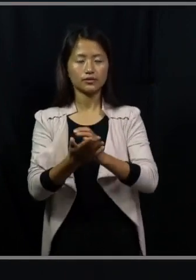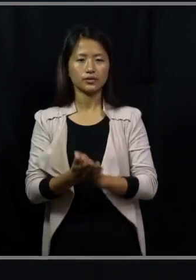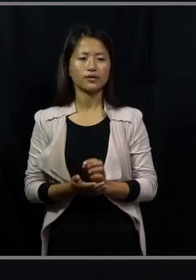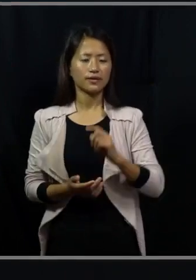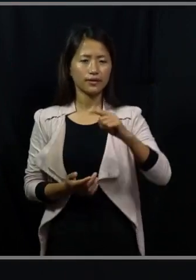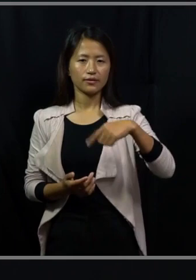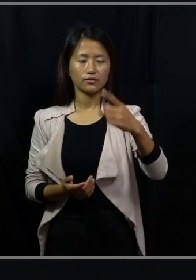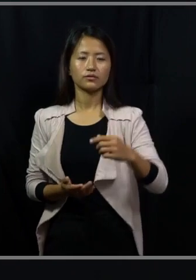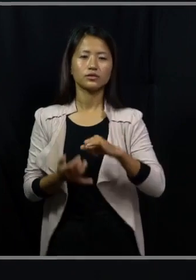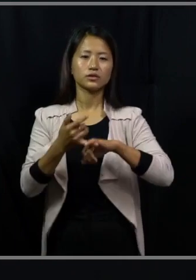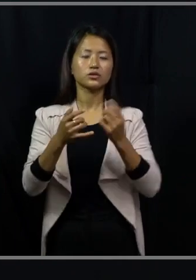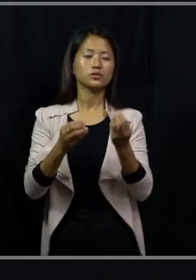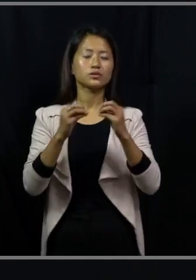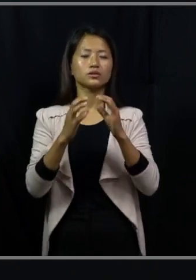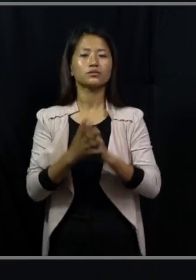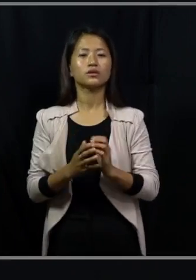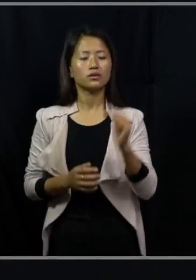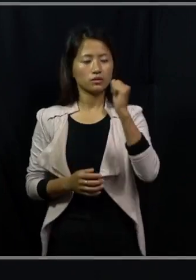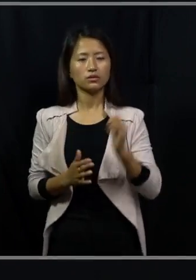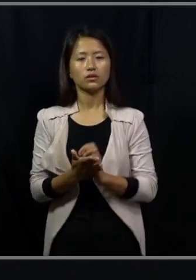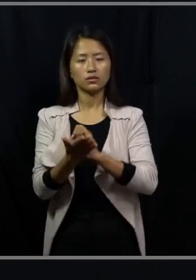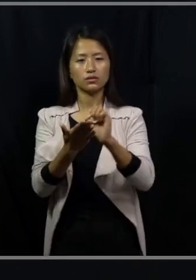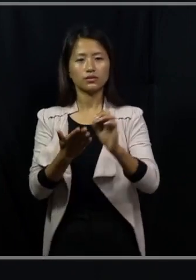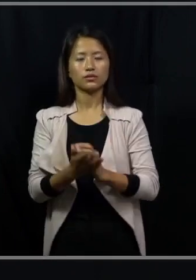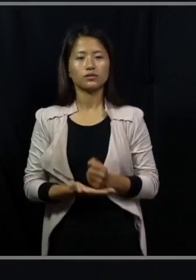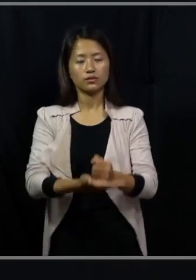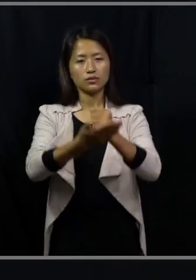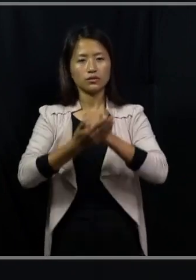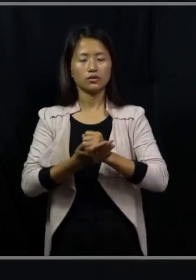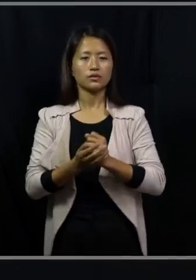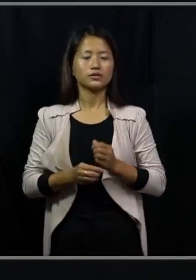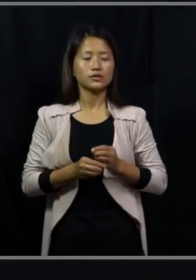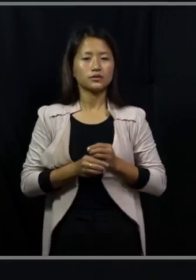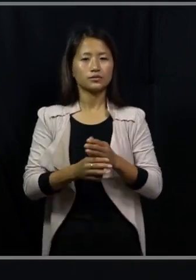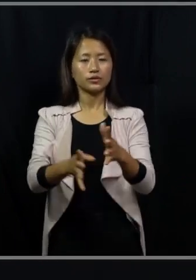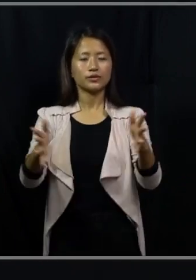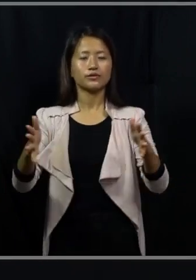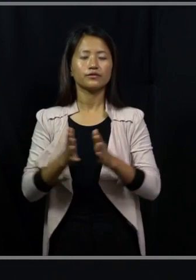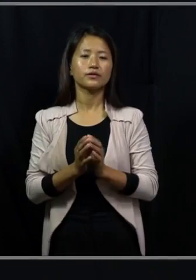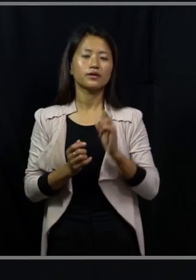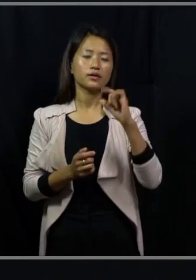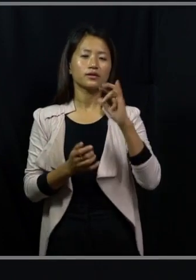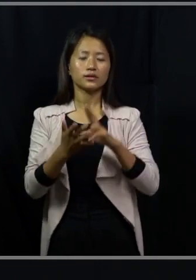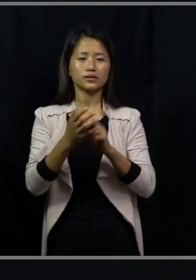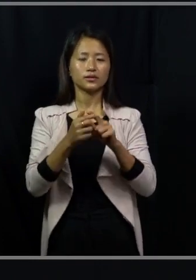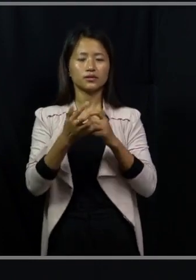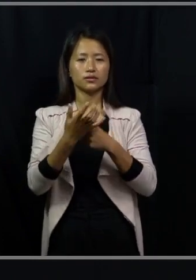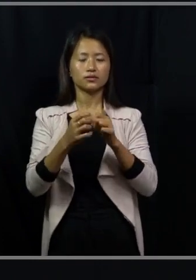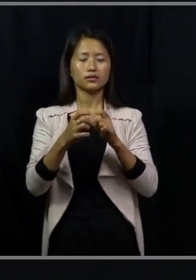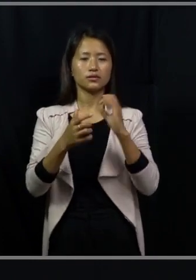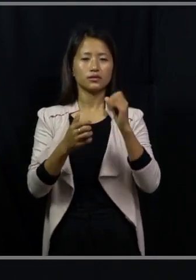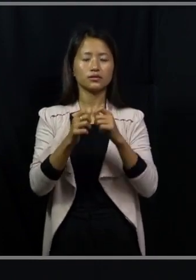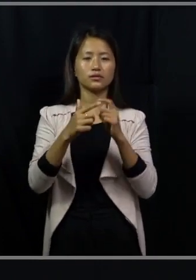of every subject, and also writing has helped in the spread of literacy, especially in the